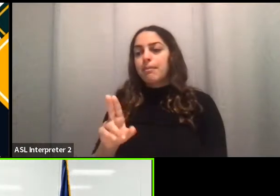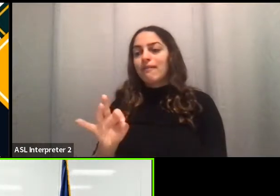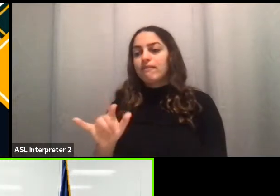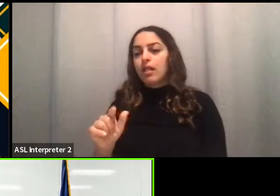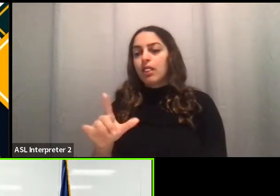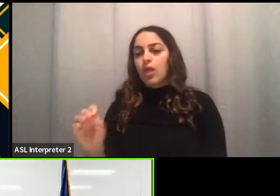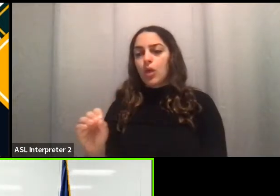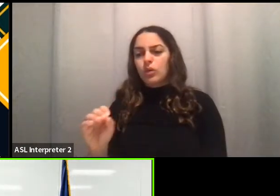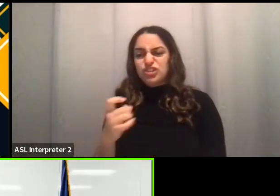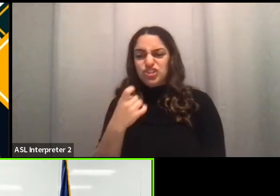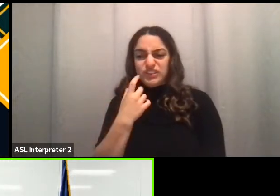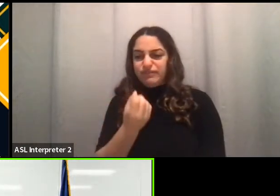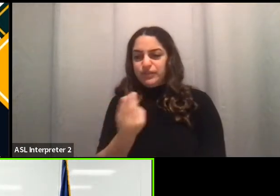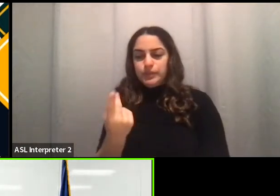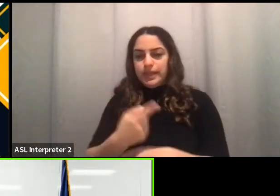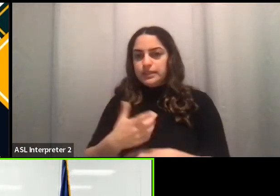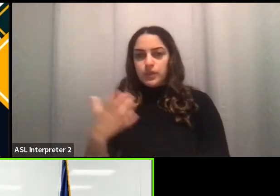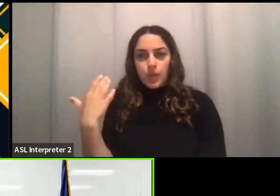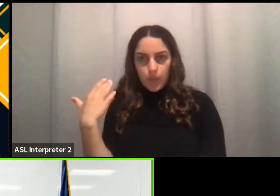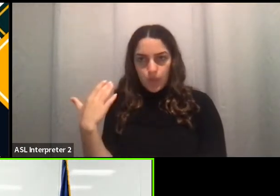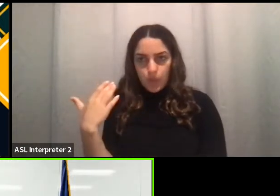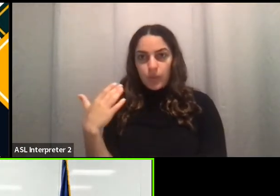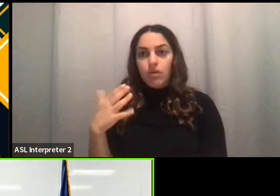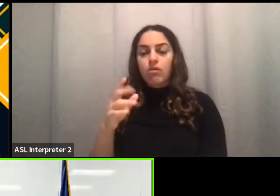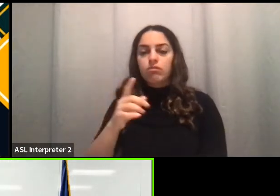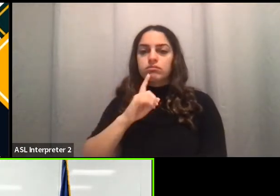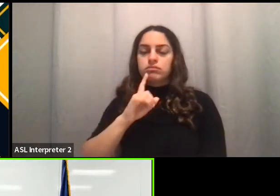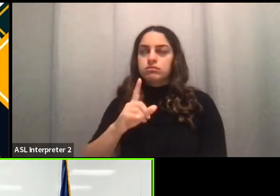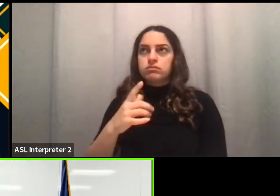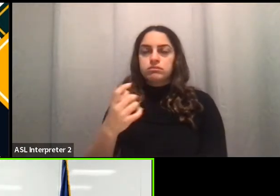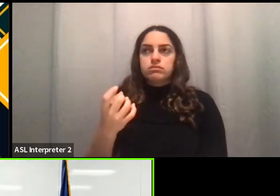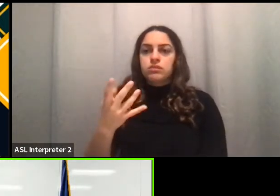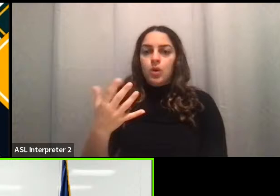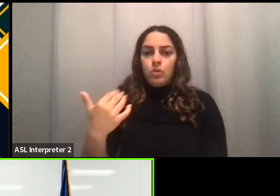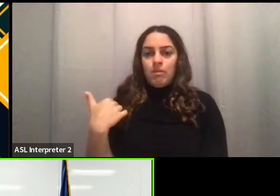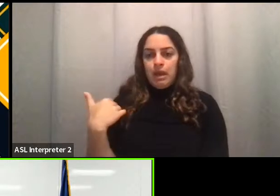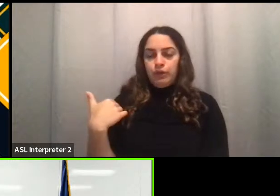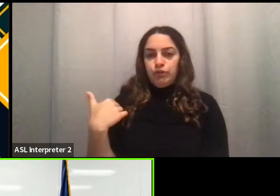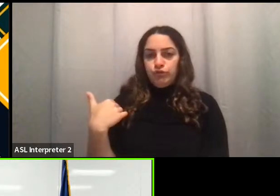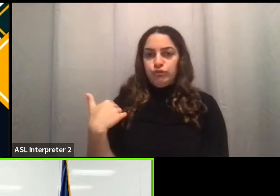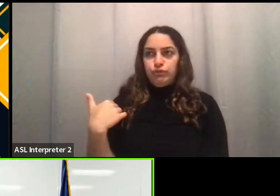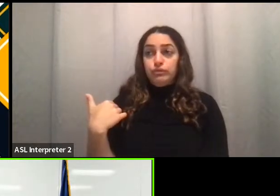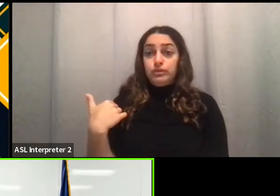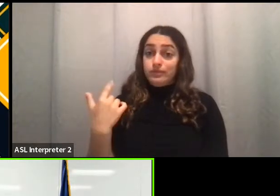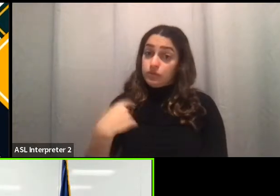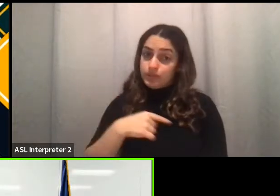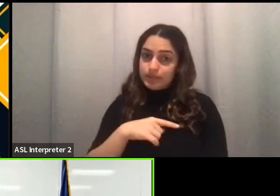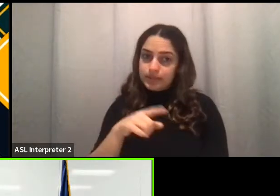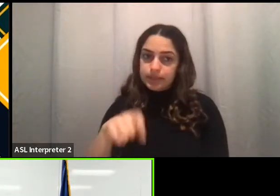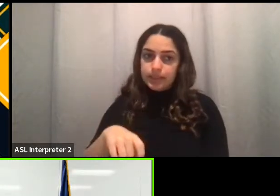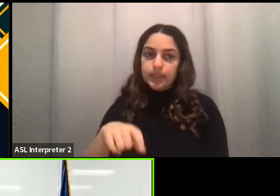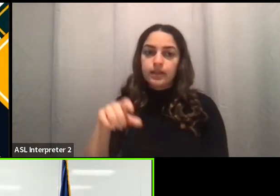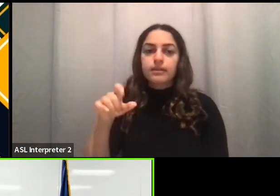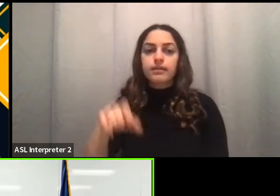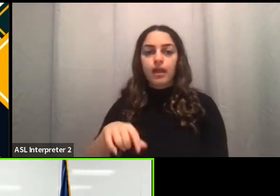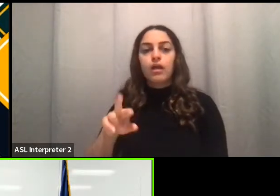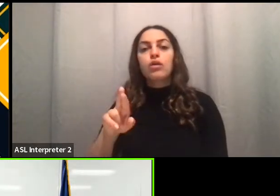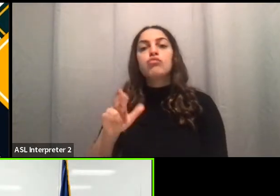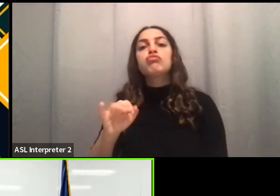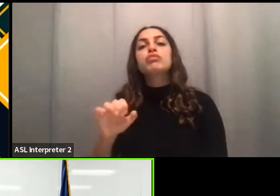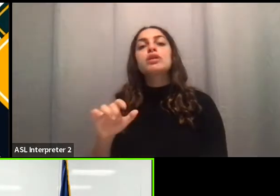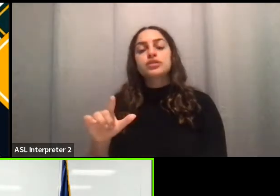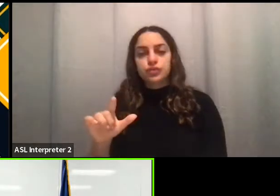just a few days ago are a painful reminder if we ever needed one that racial discrimination in our